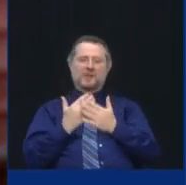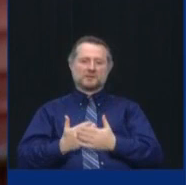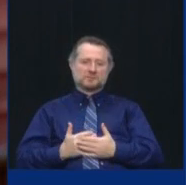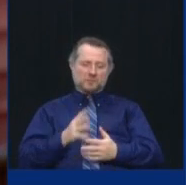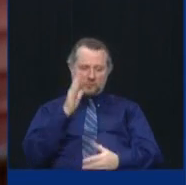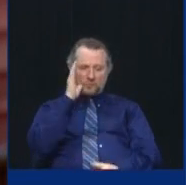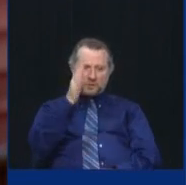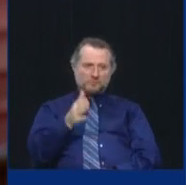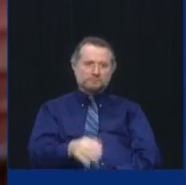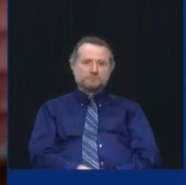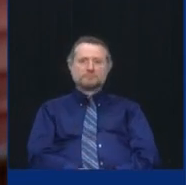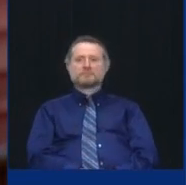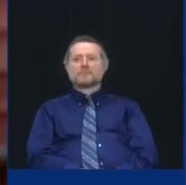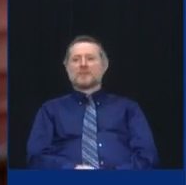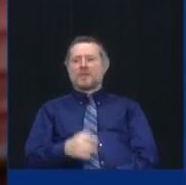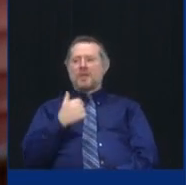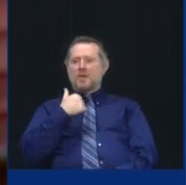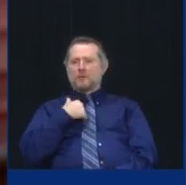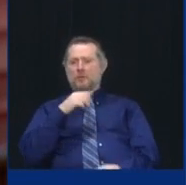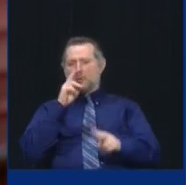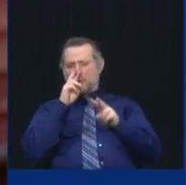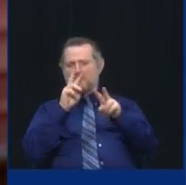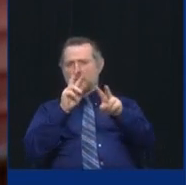very much looking forward to it.